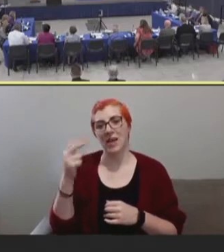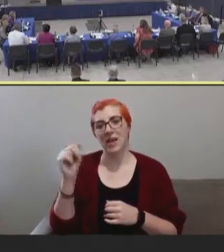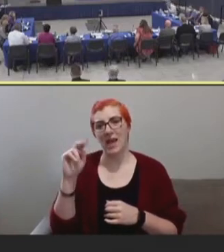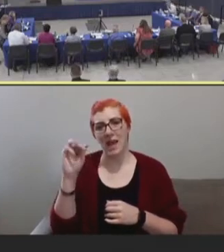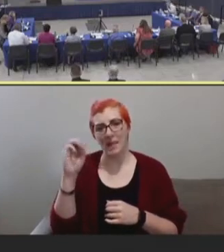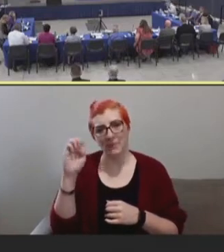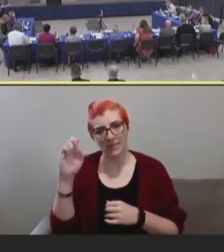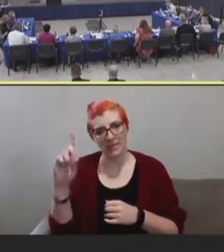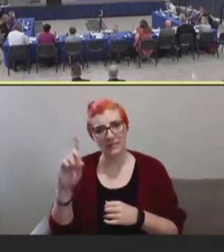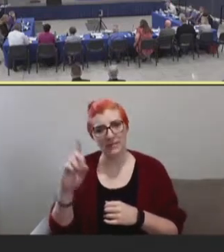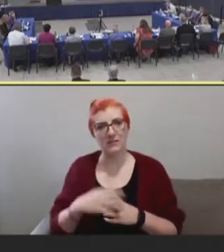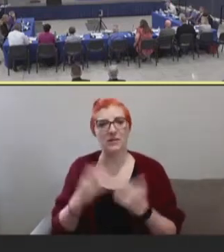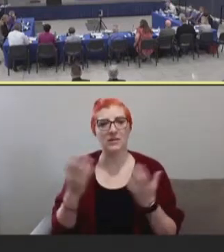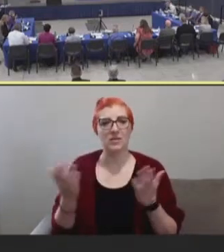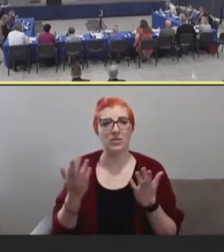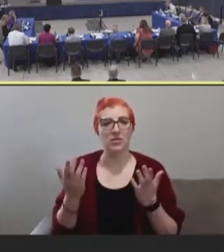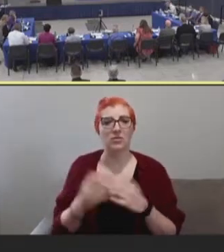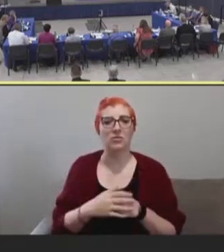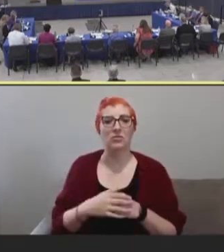Present. Jean Good.